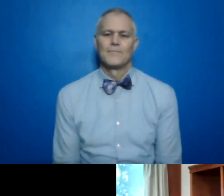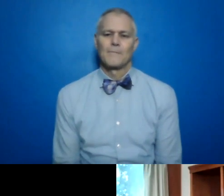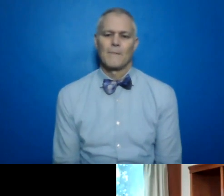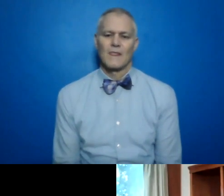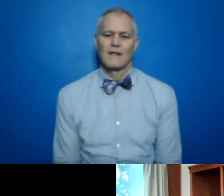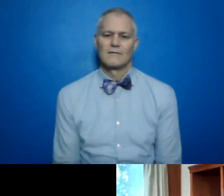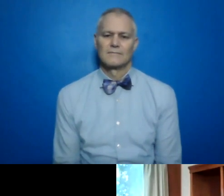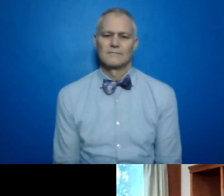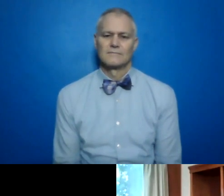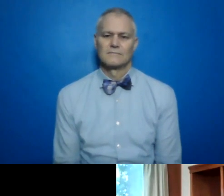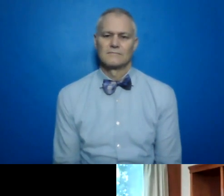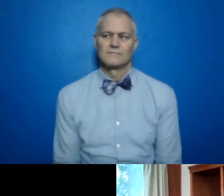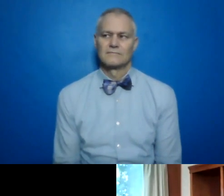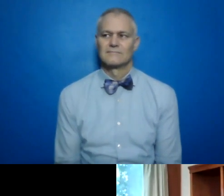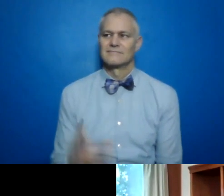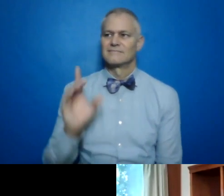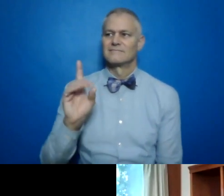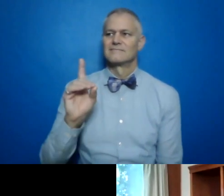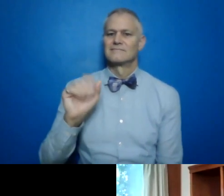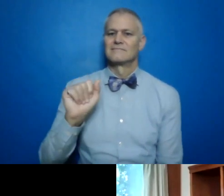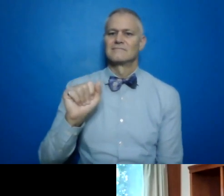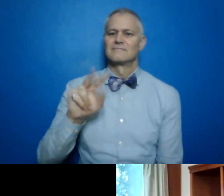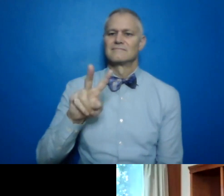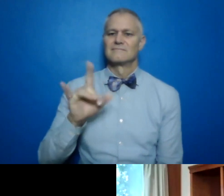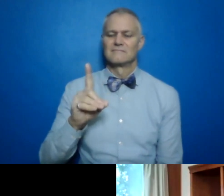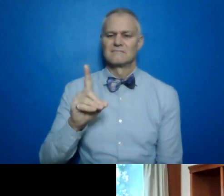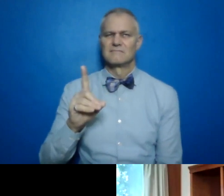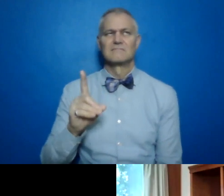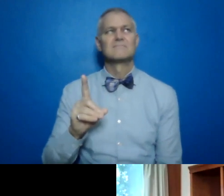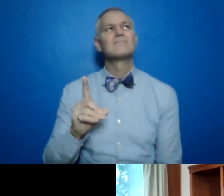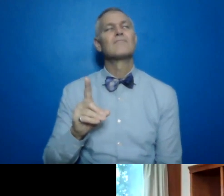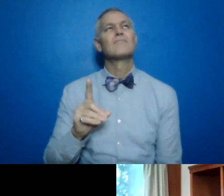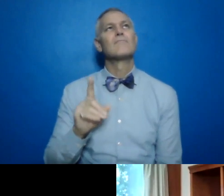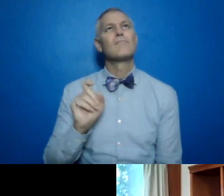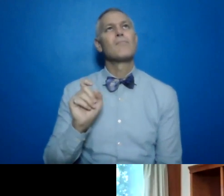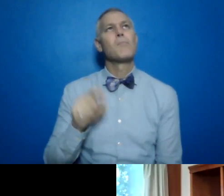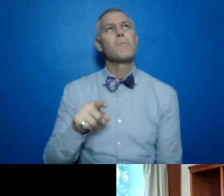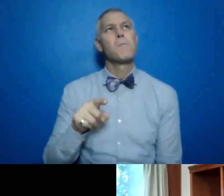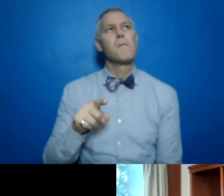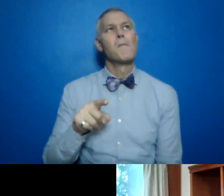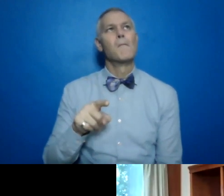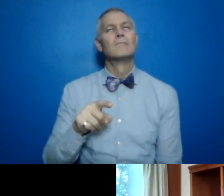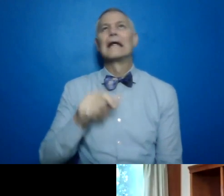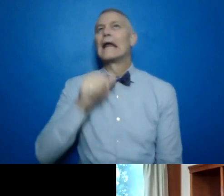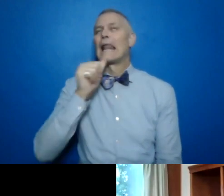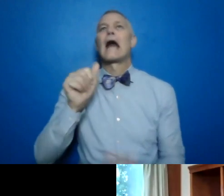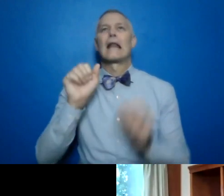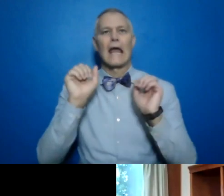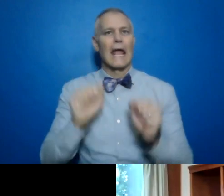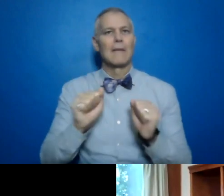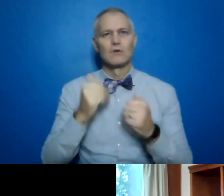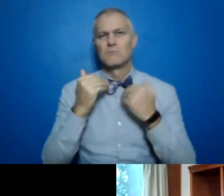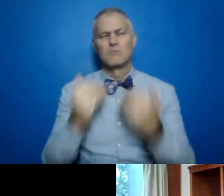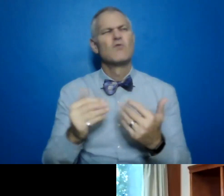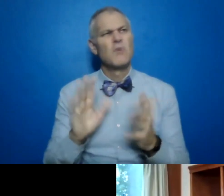Well, so I would distinguish in the question not able to move forward